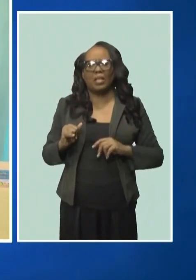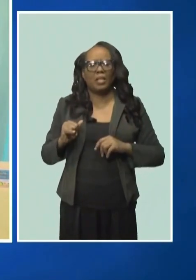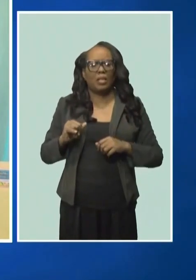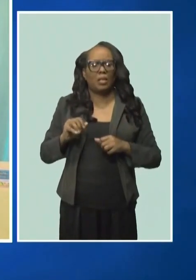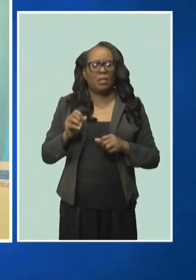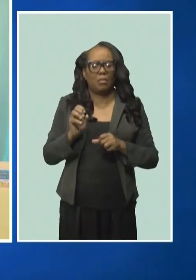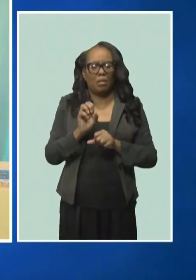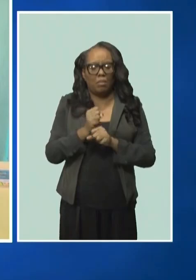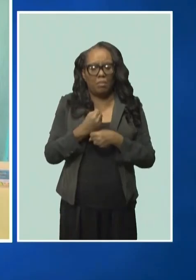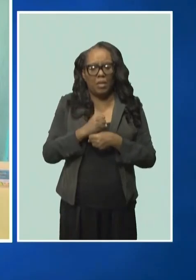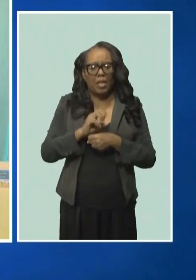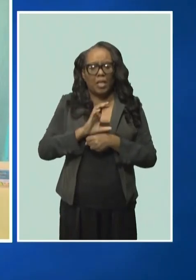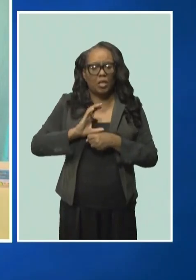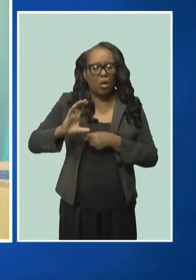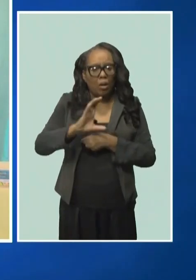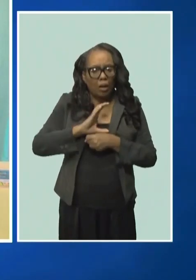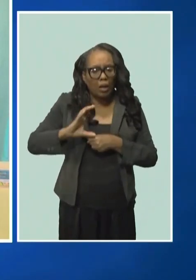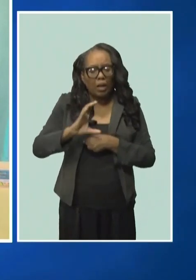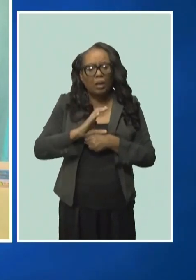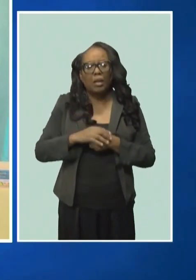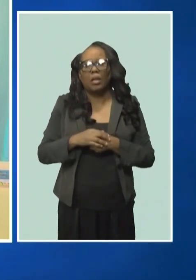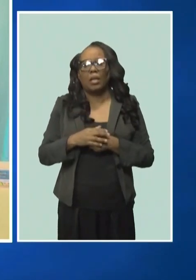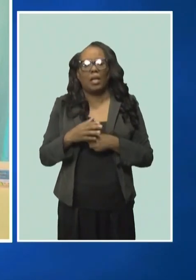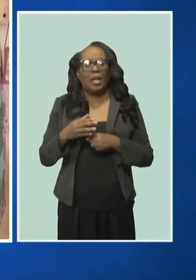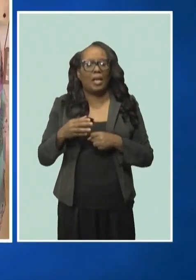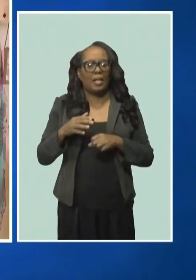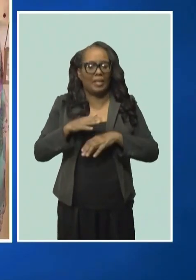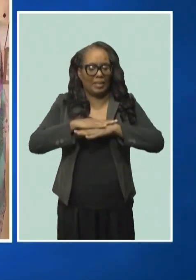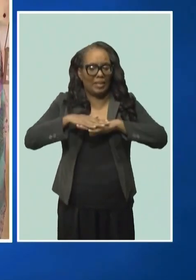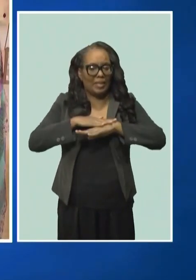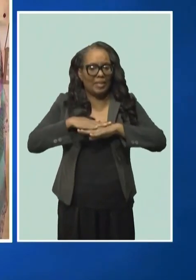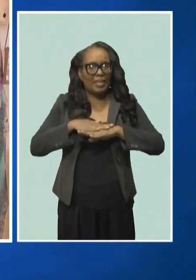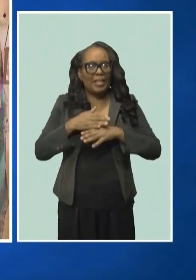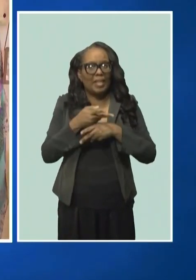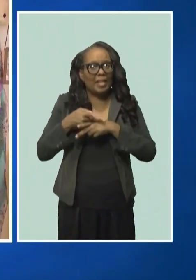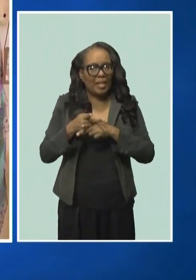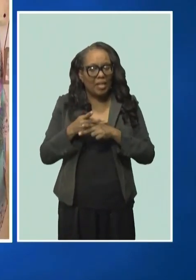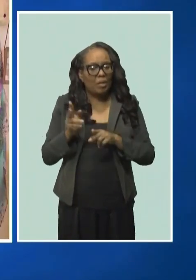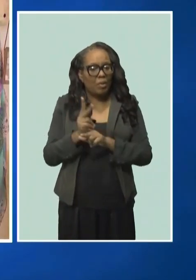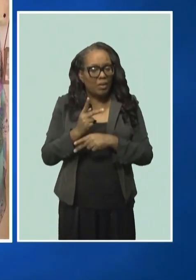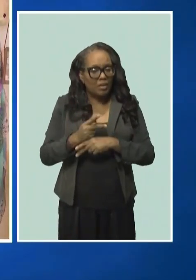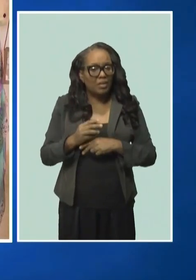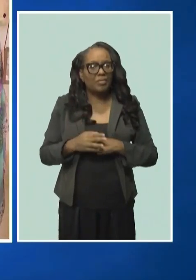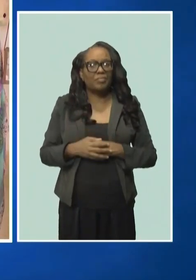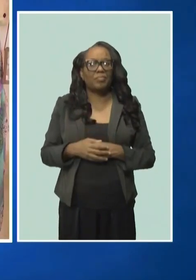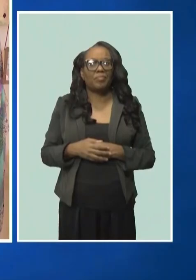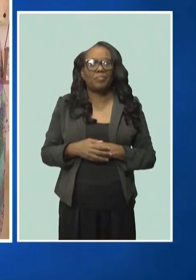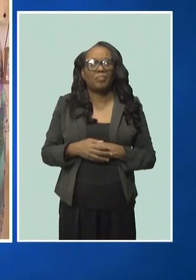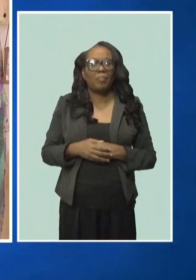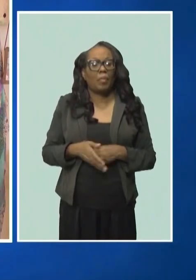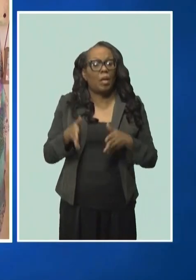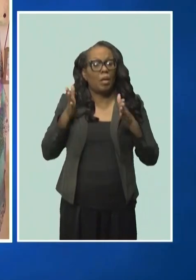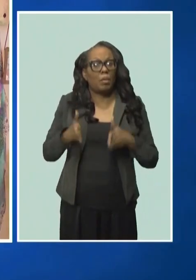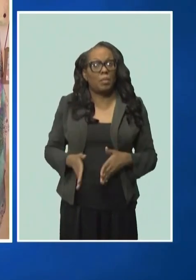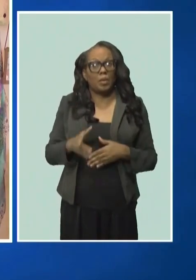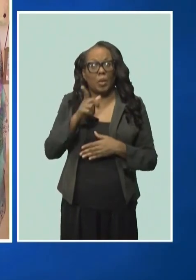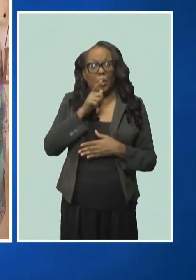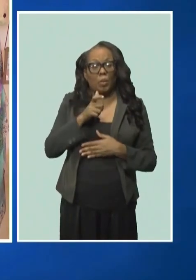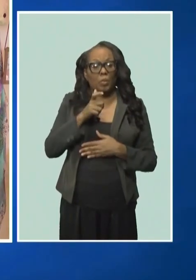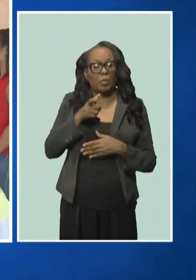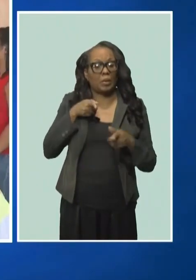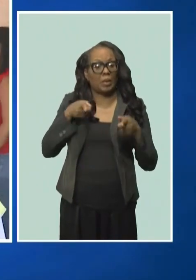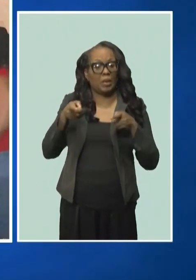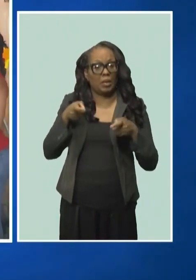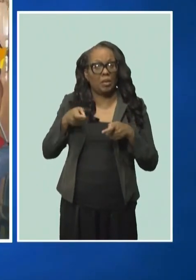products. So we can only go bigger and better from here. Guest reservations and booking officer at Ross Trevor Hotel, Sonia